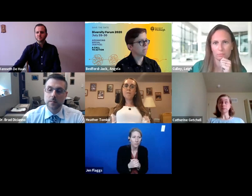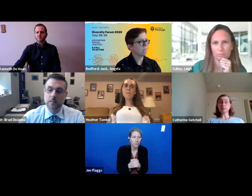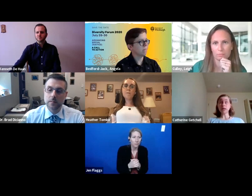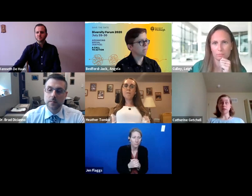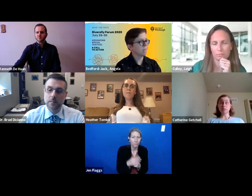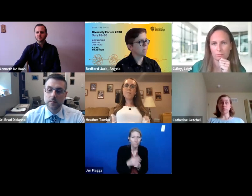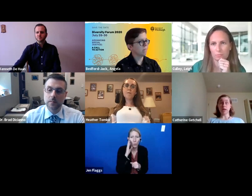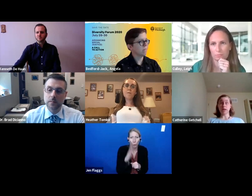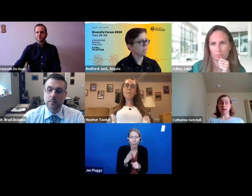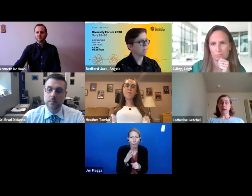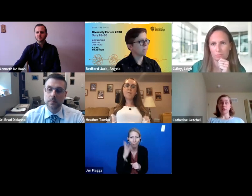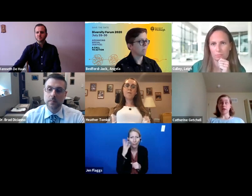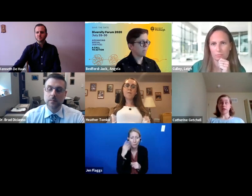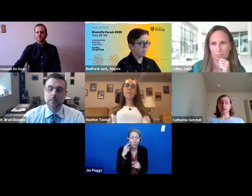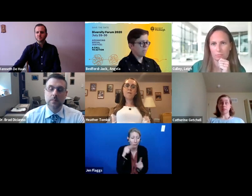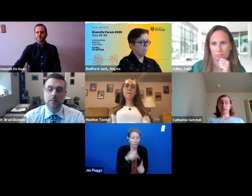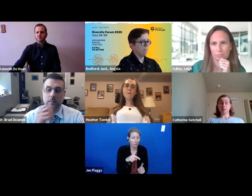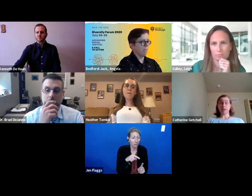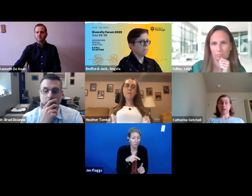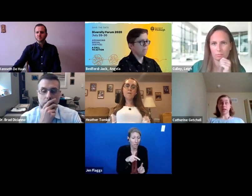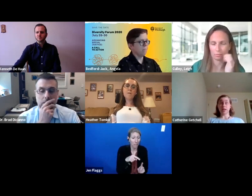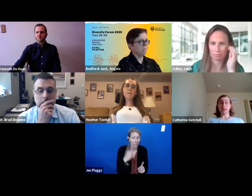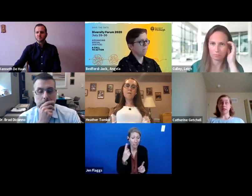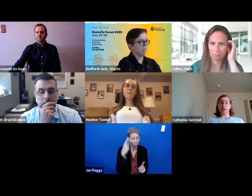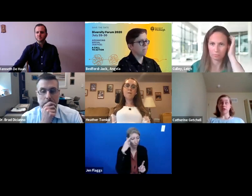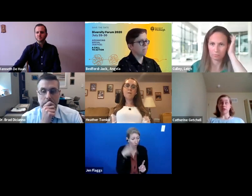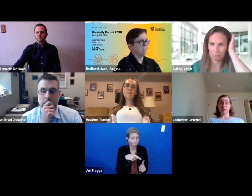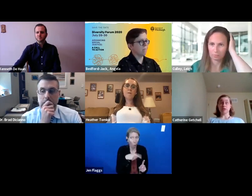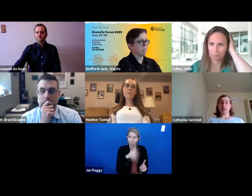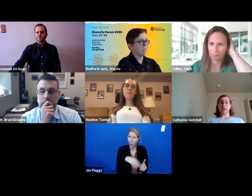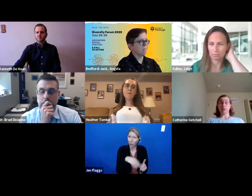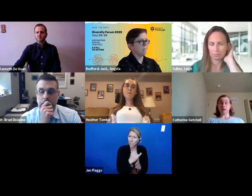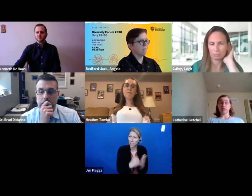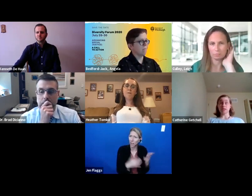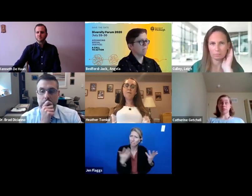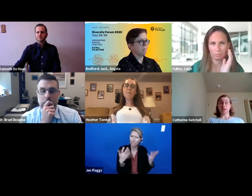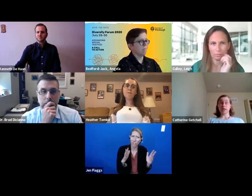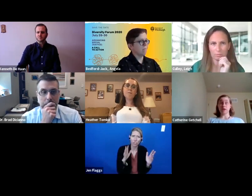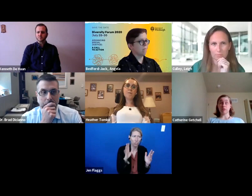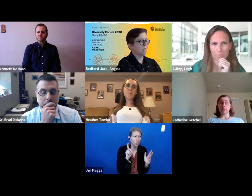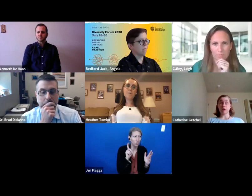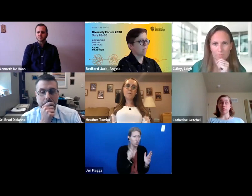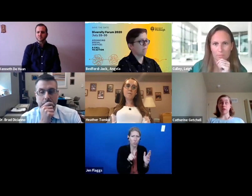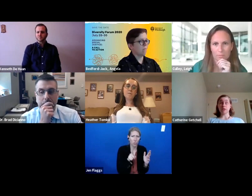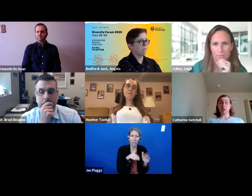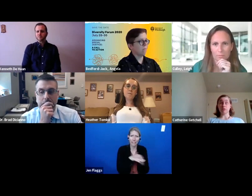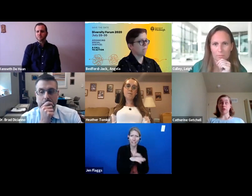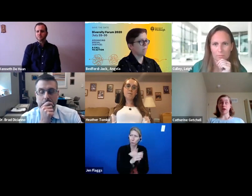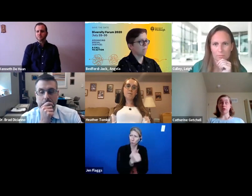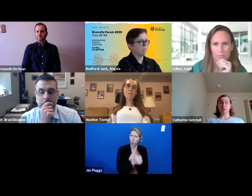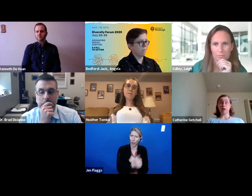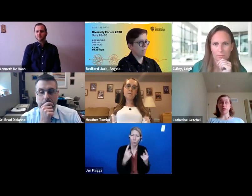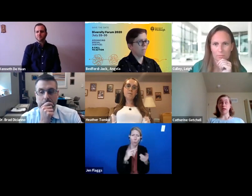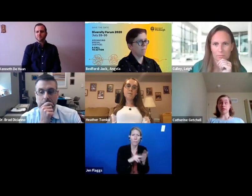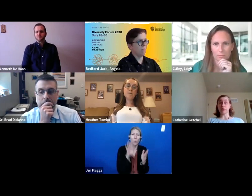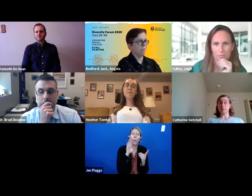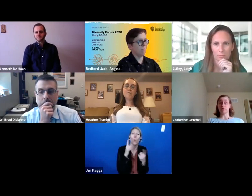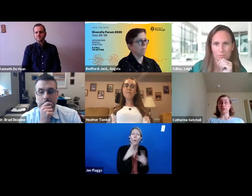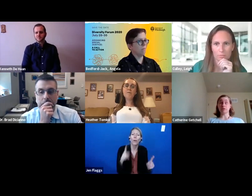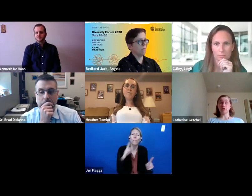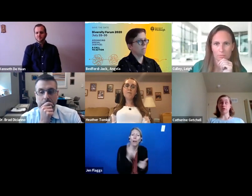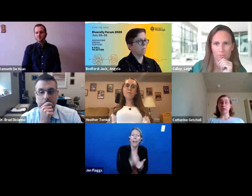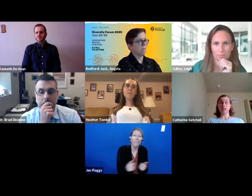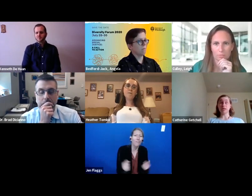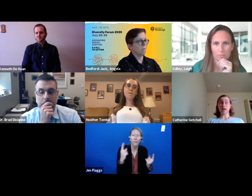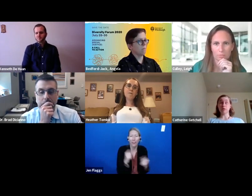where someone may think that something's been designed universally or accessibly, and therefore it must work for everyone. And so